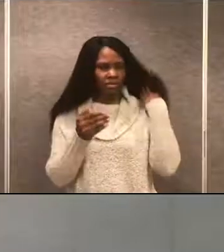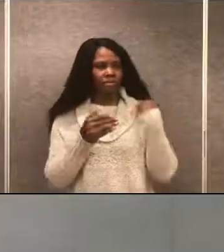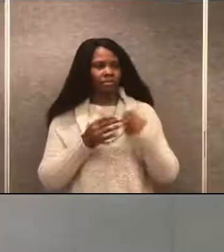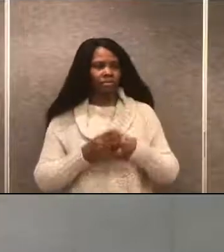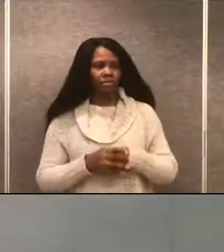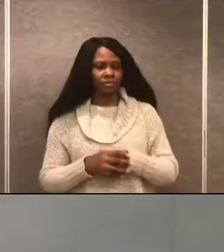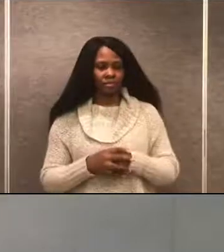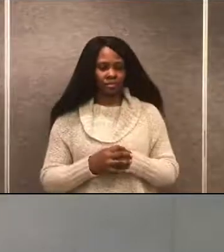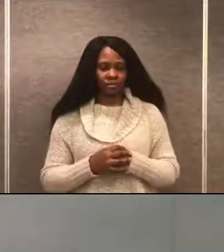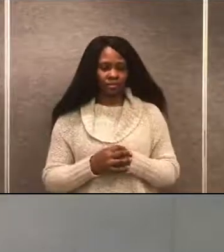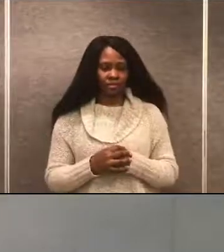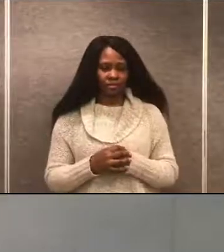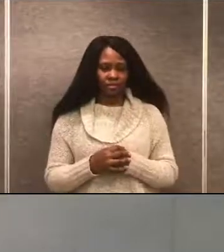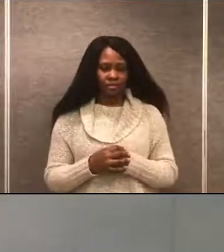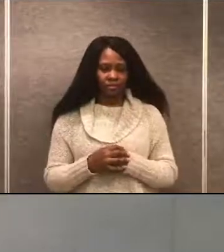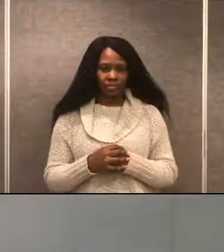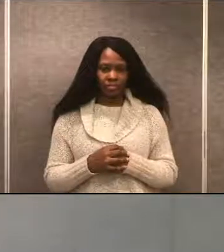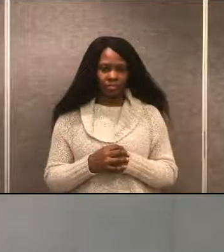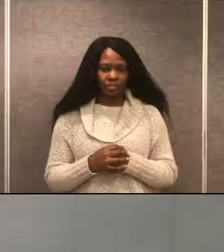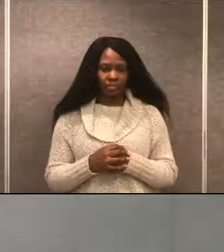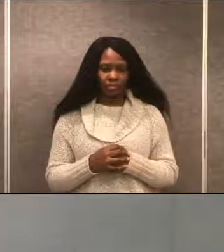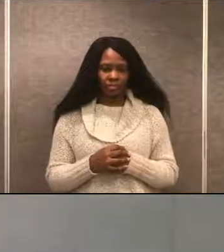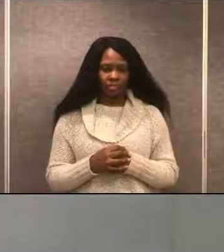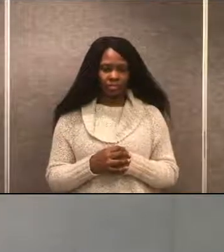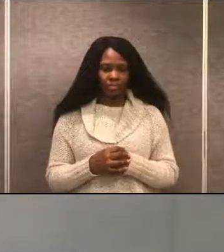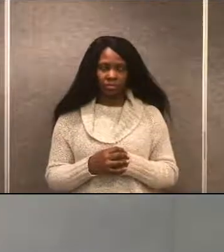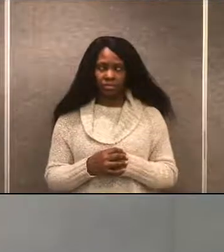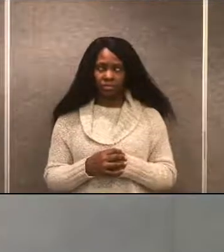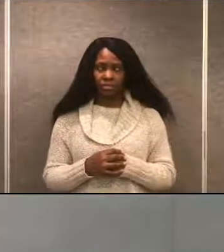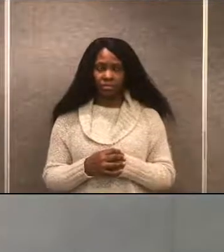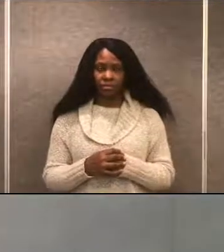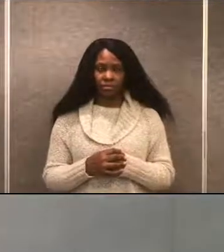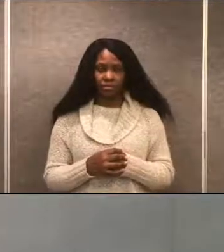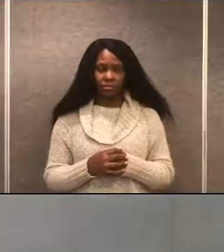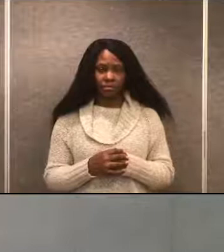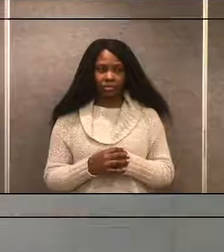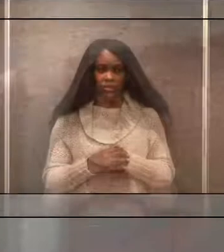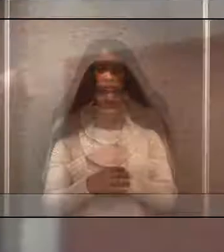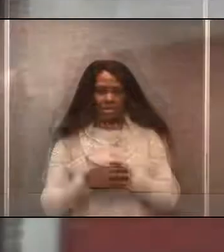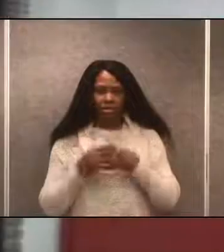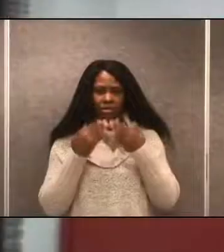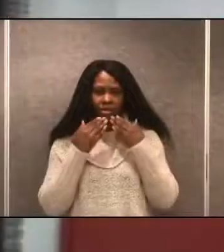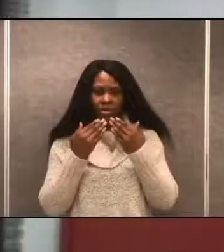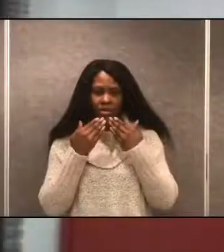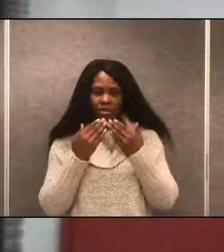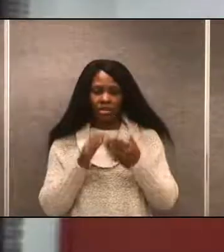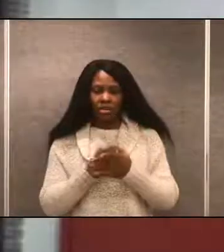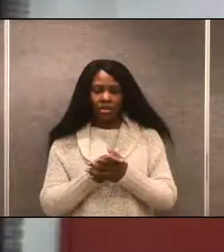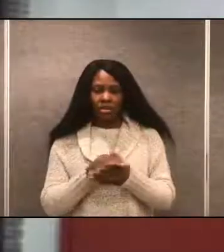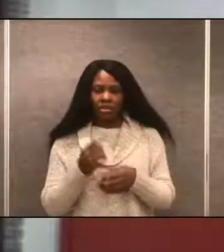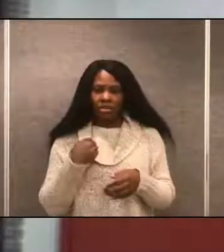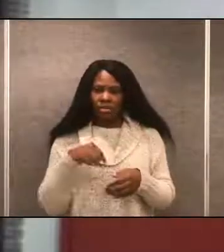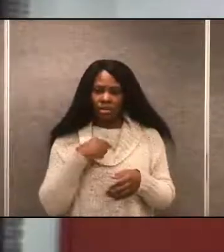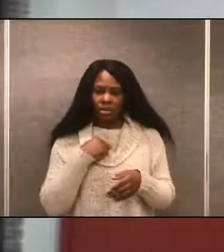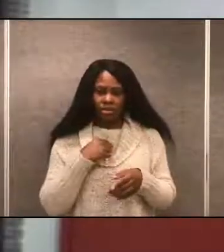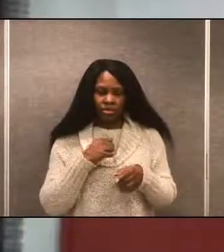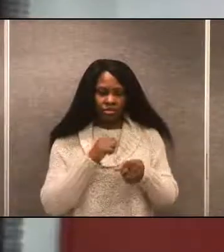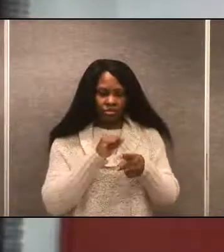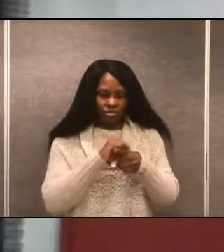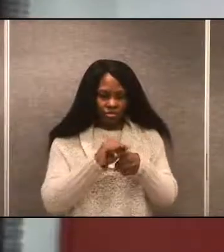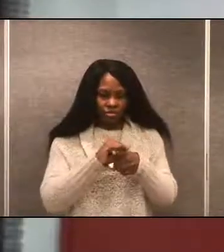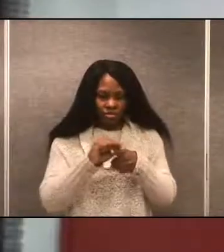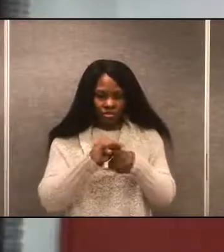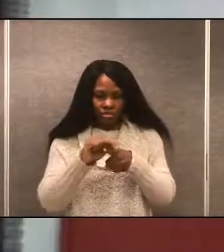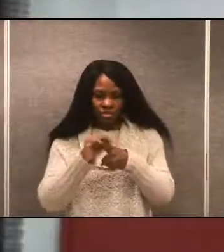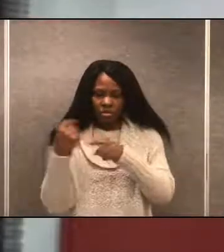that follow-up that question. Thank you so much, Superintendent Hassan. We've been doing training since the